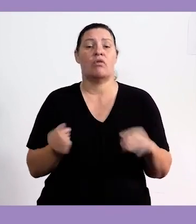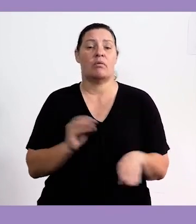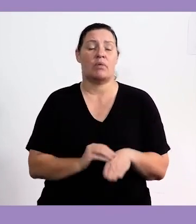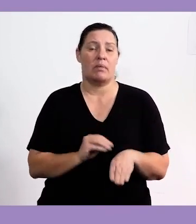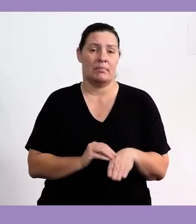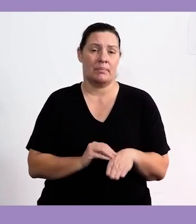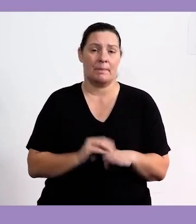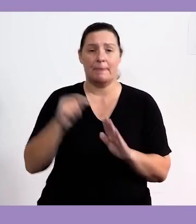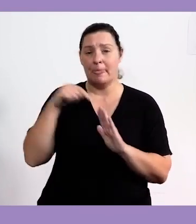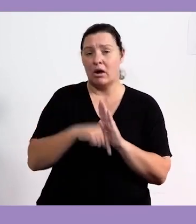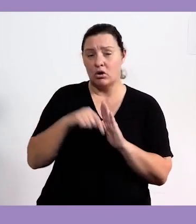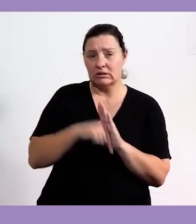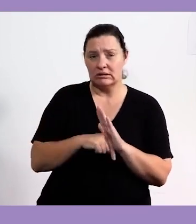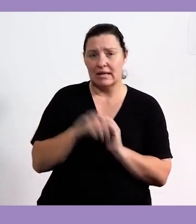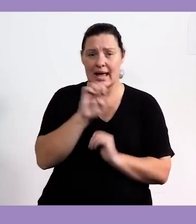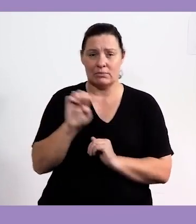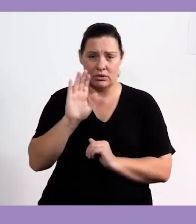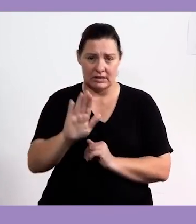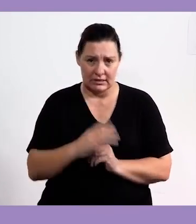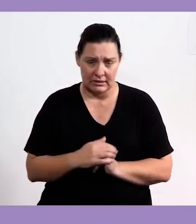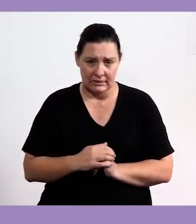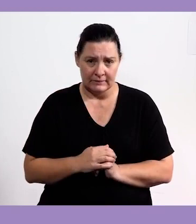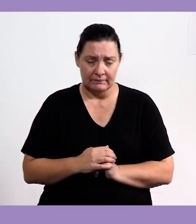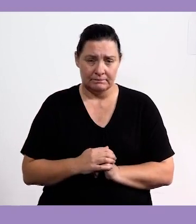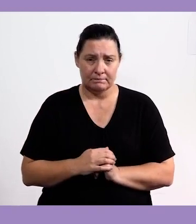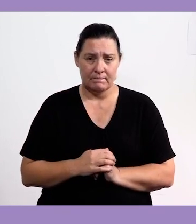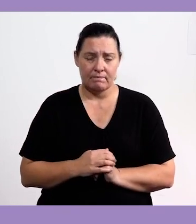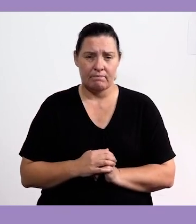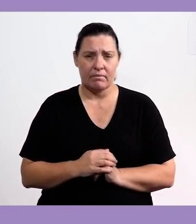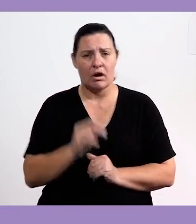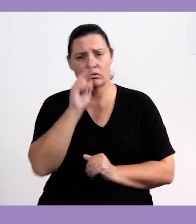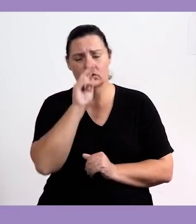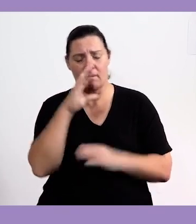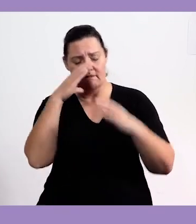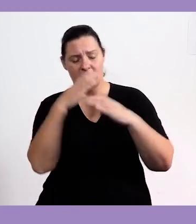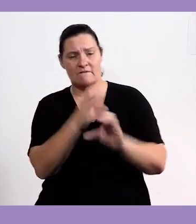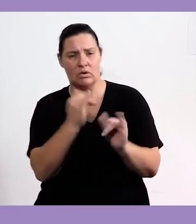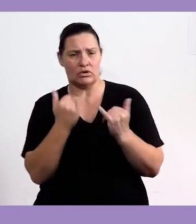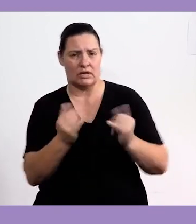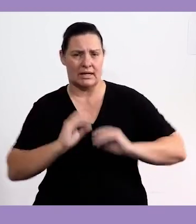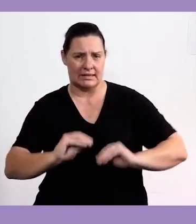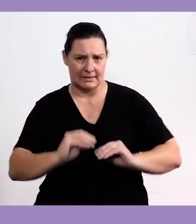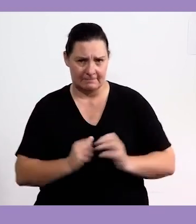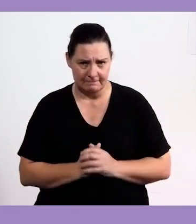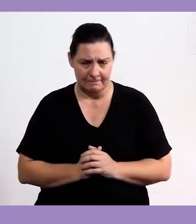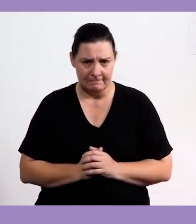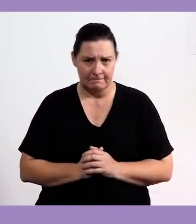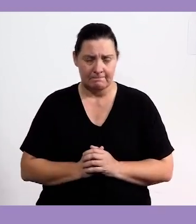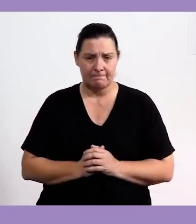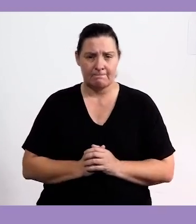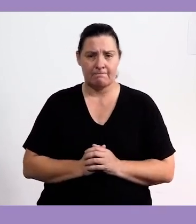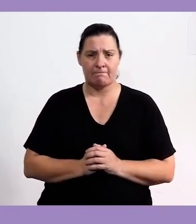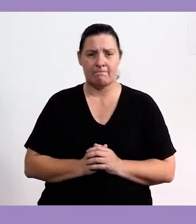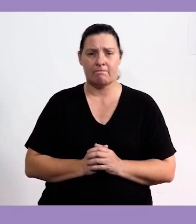for problems in the context of exponents. So let's look at the focus of today's